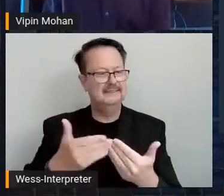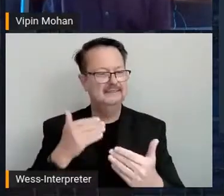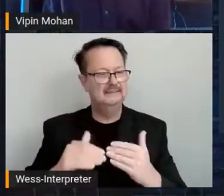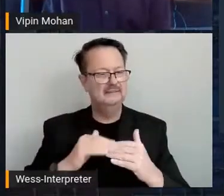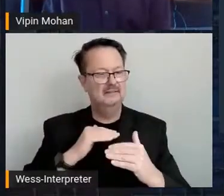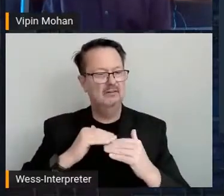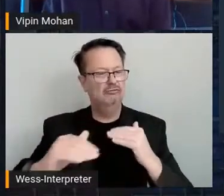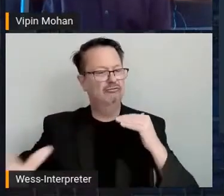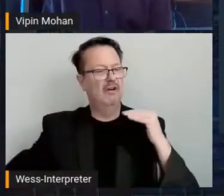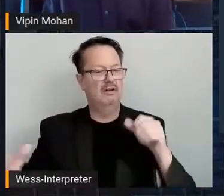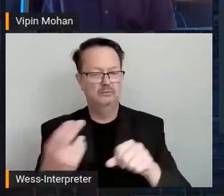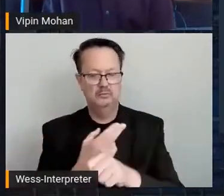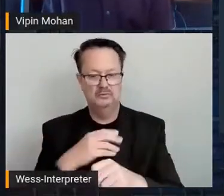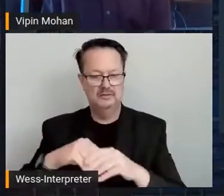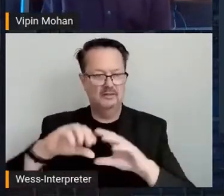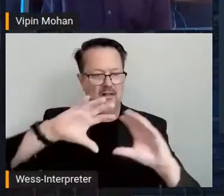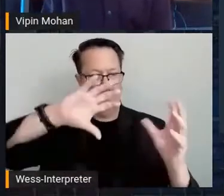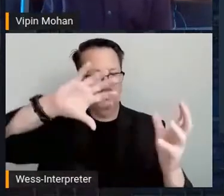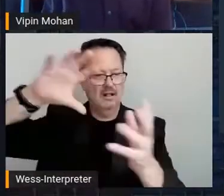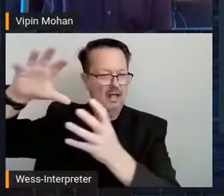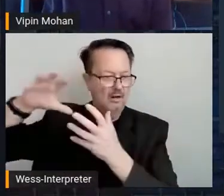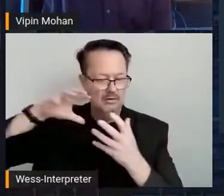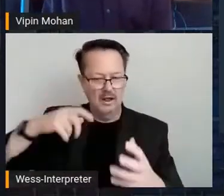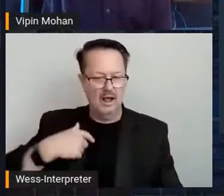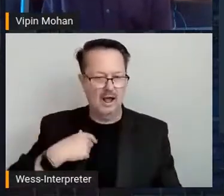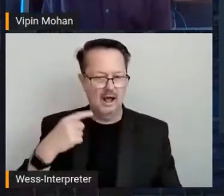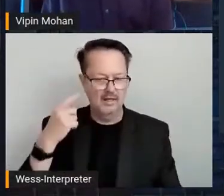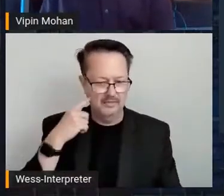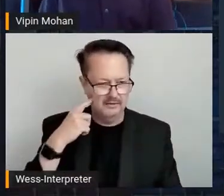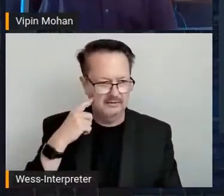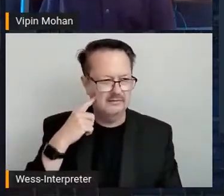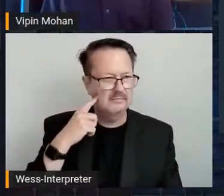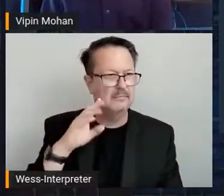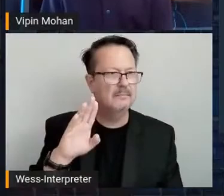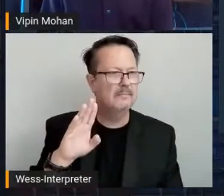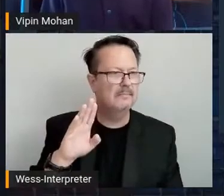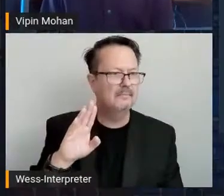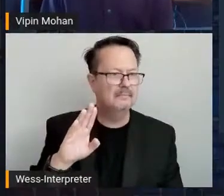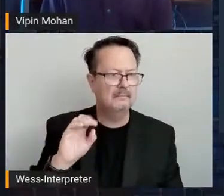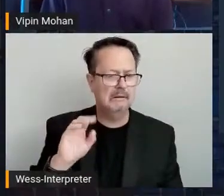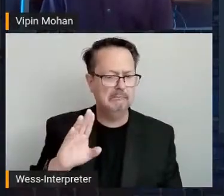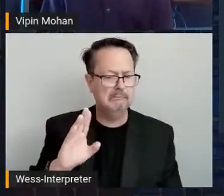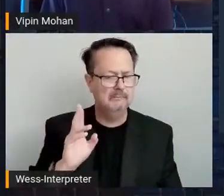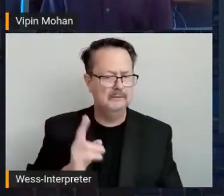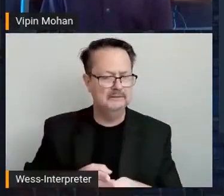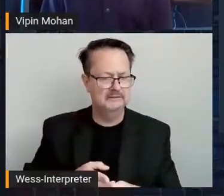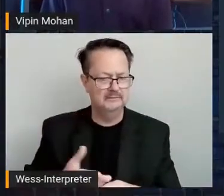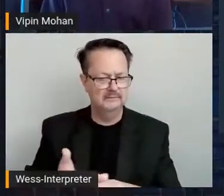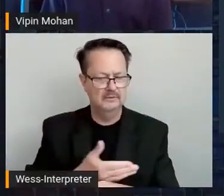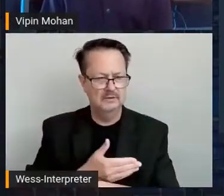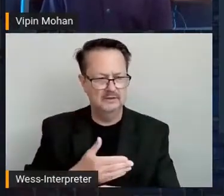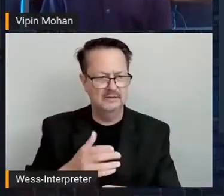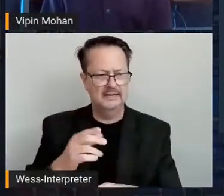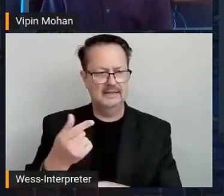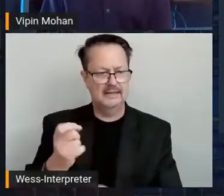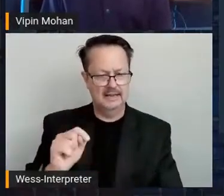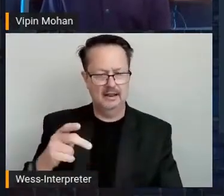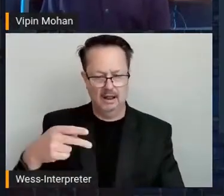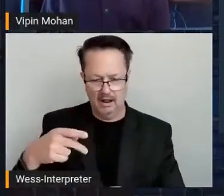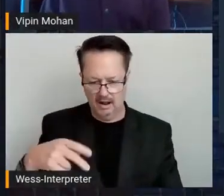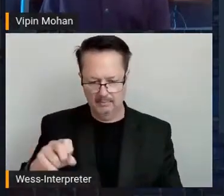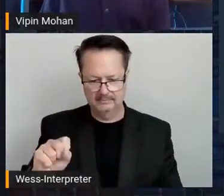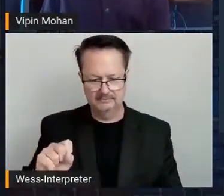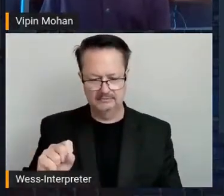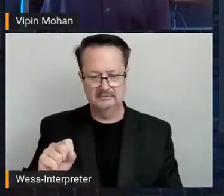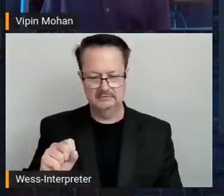cloud. And I believe Bob touched upon this earlier as well. So GitOps is going to be, it is an important aspect of EKS Anywhere, and